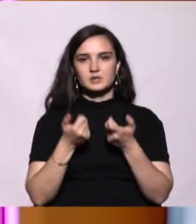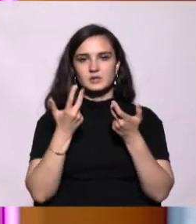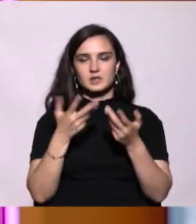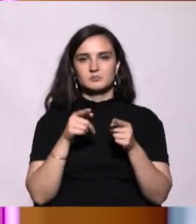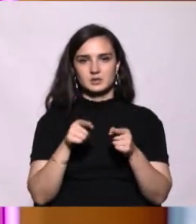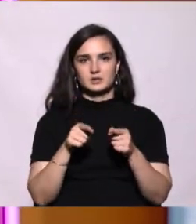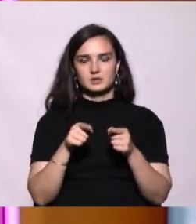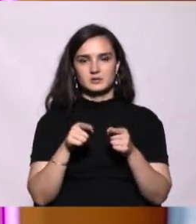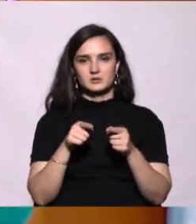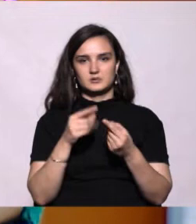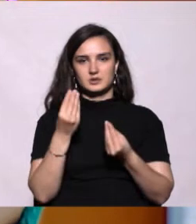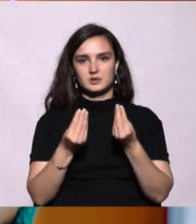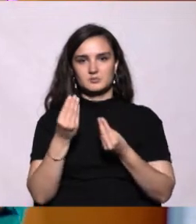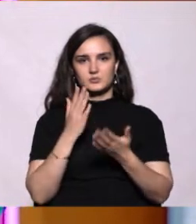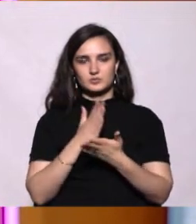toys are there?